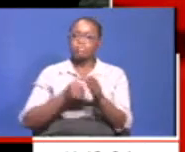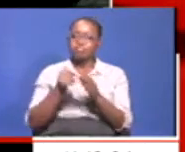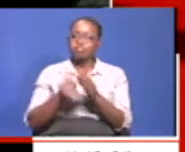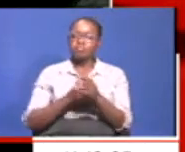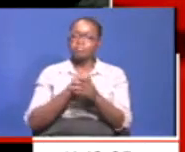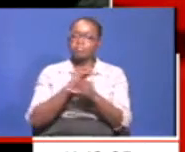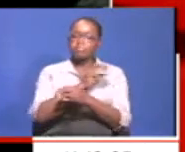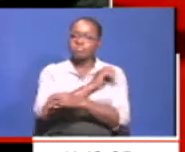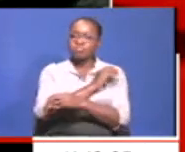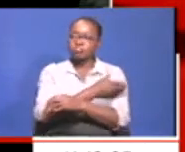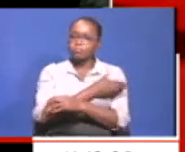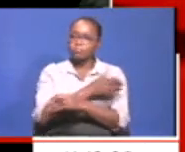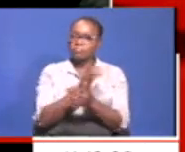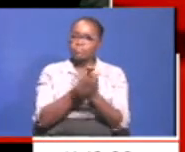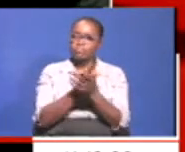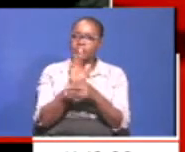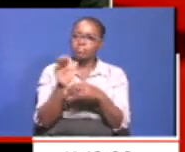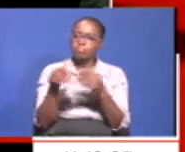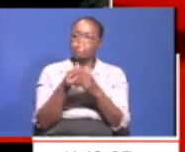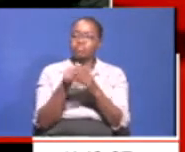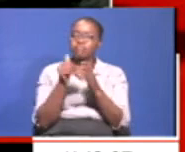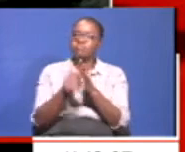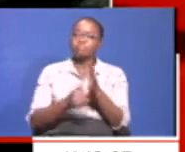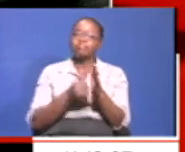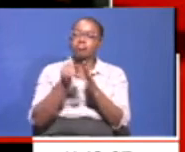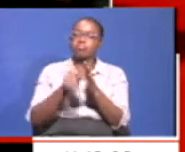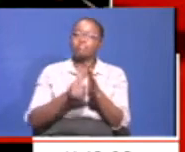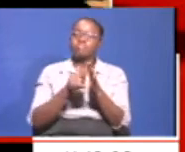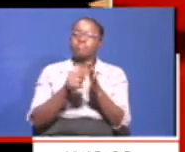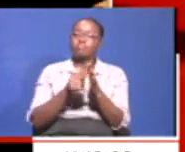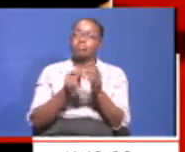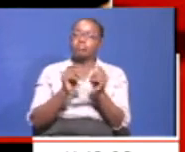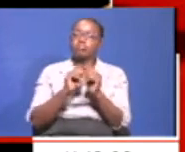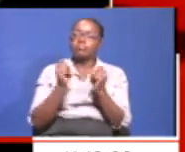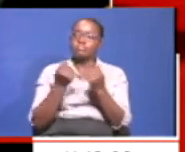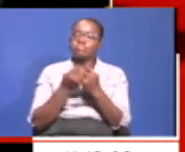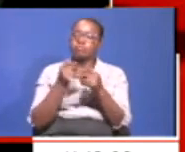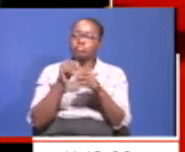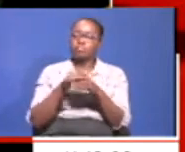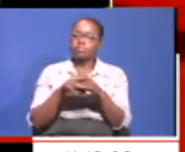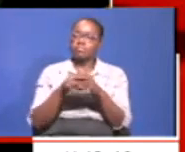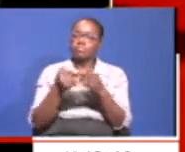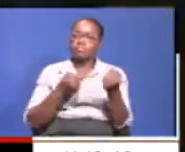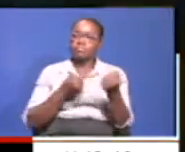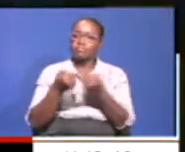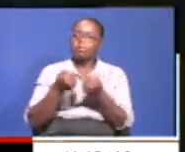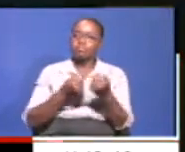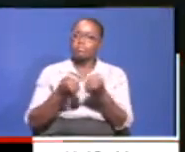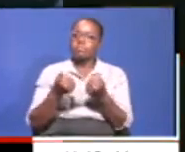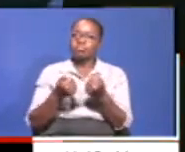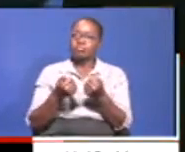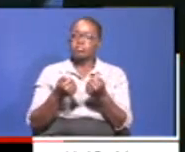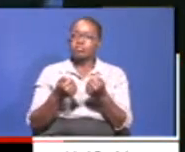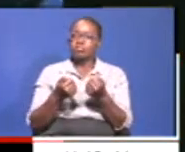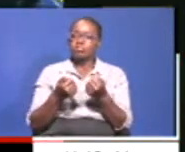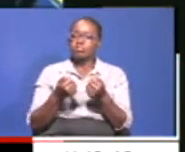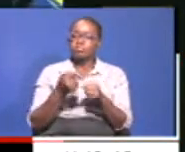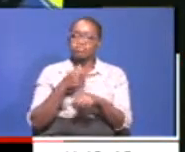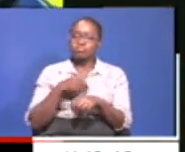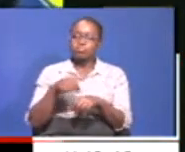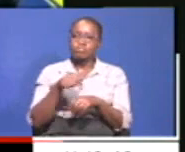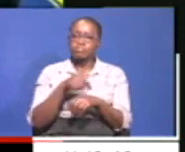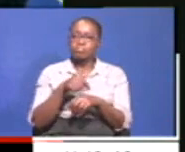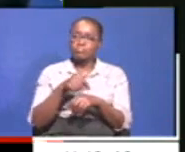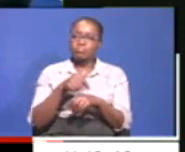about the whole tire thing in rally cars. So our trainer from